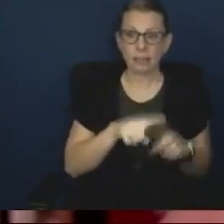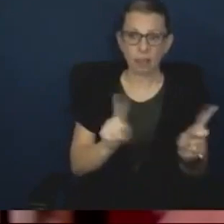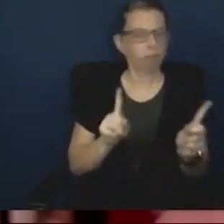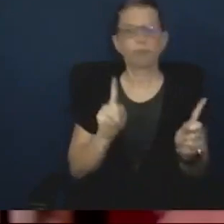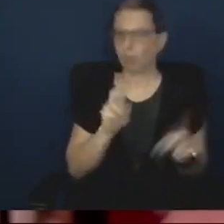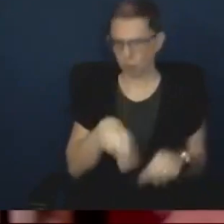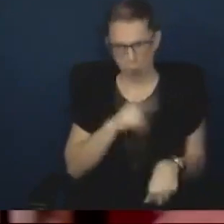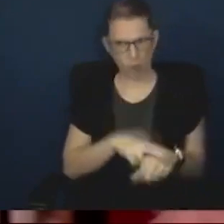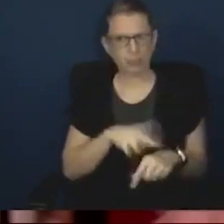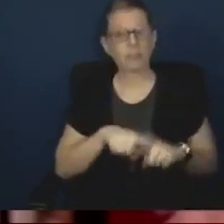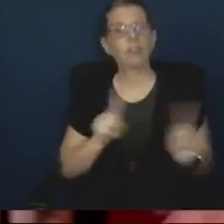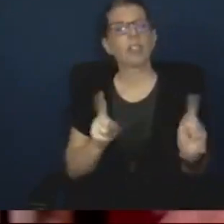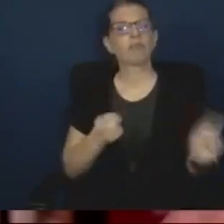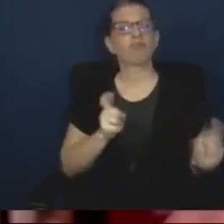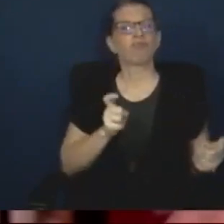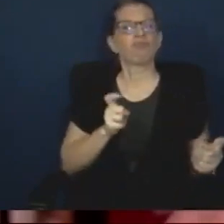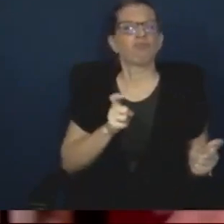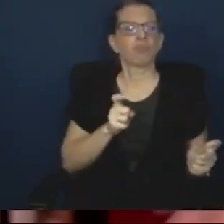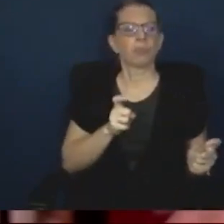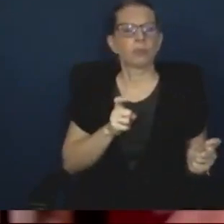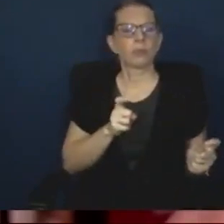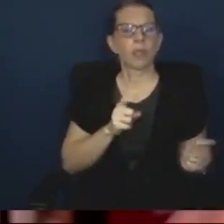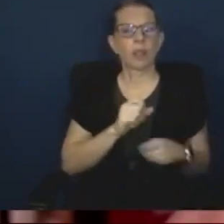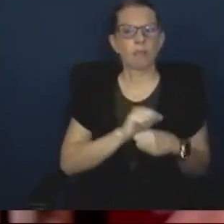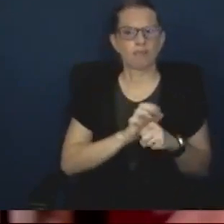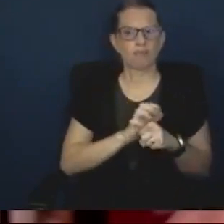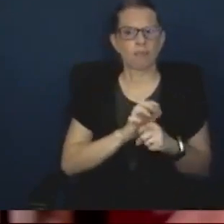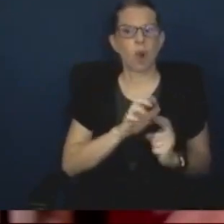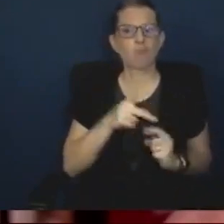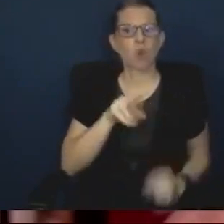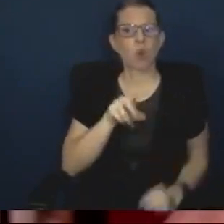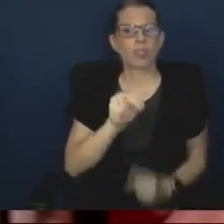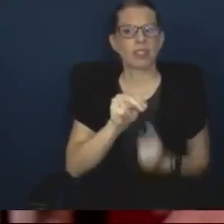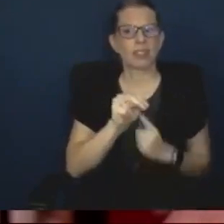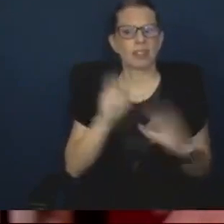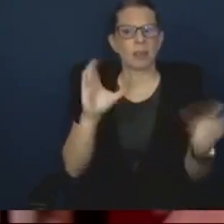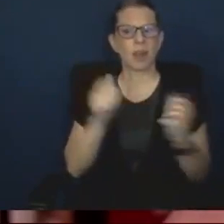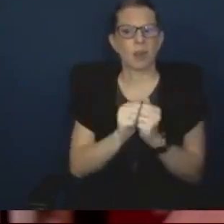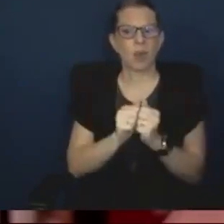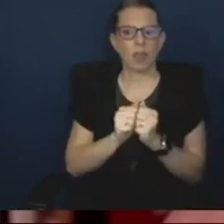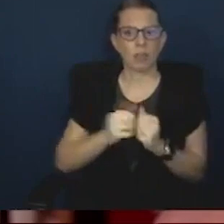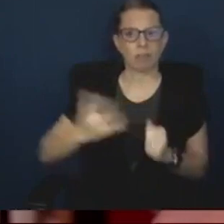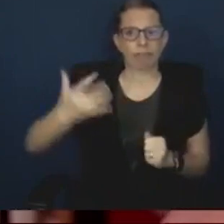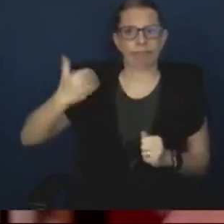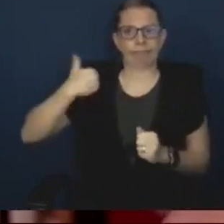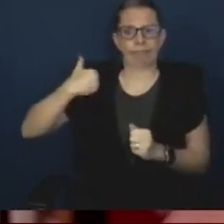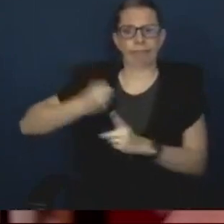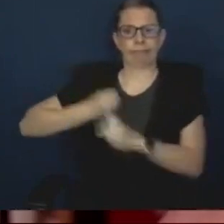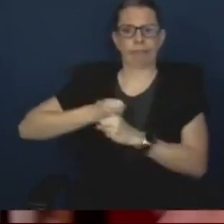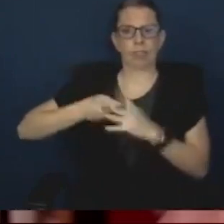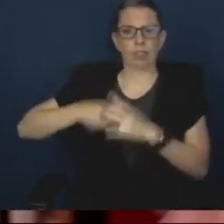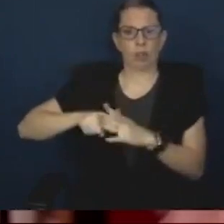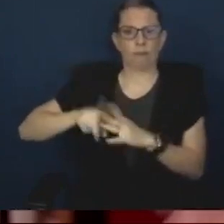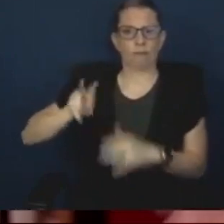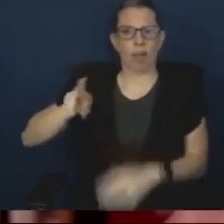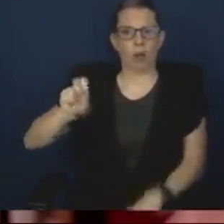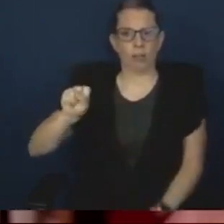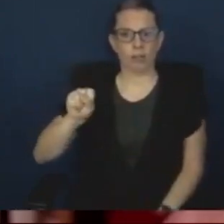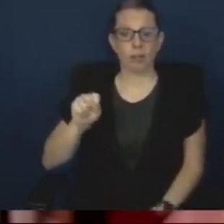of changes in its proteins compared to the ancestral virus. And some of these changes